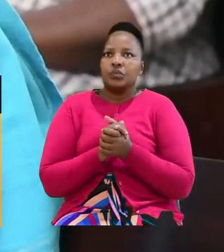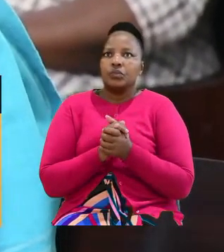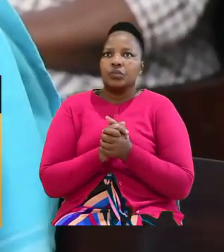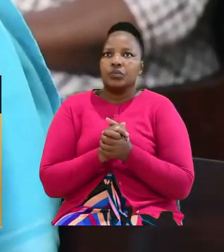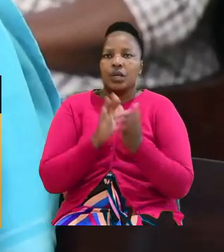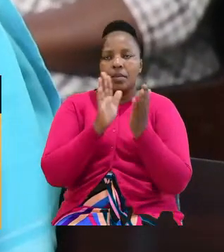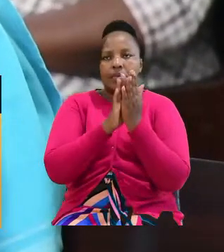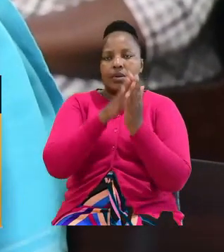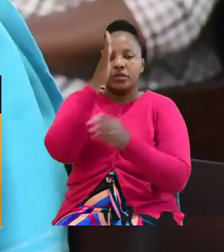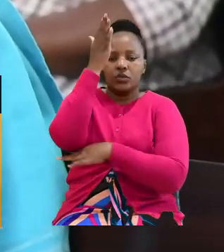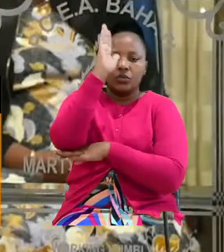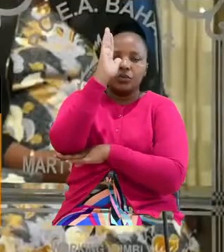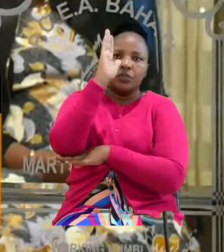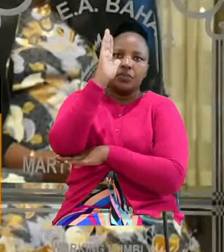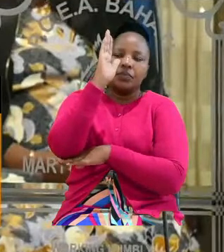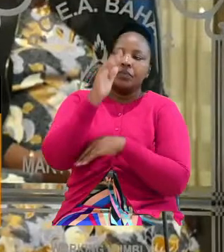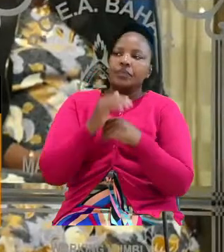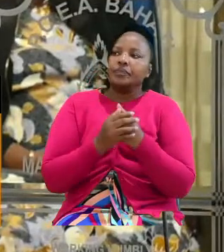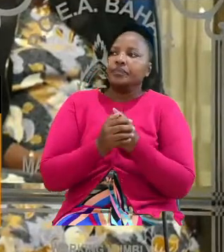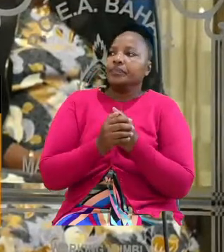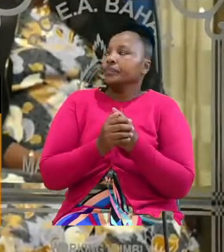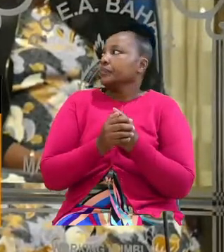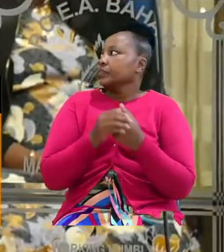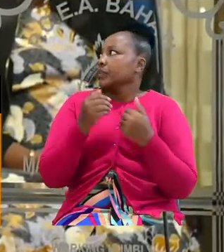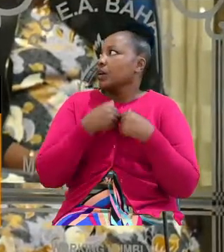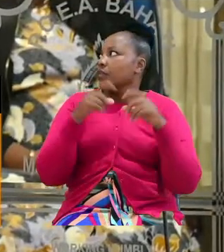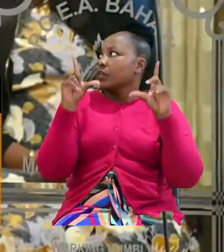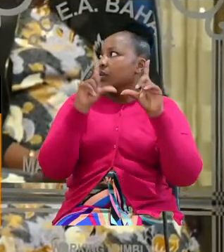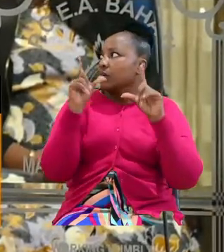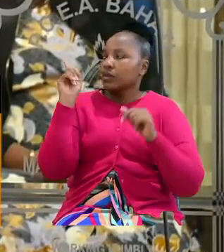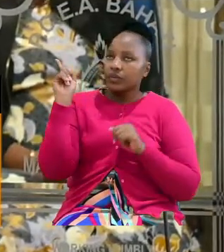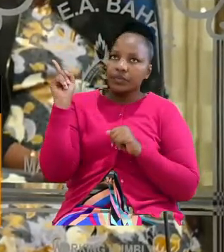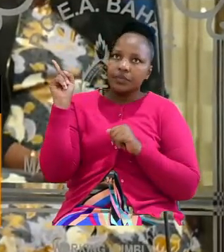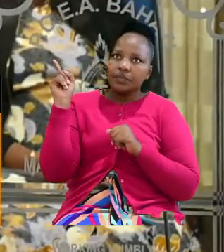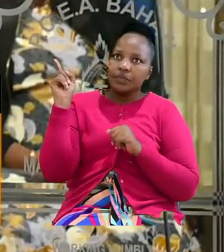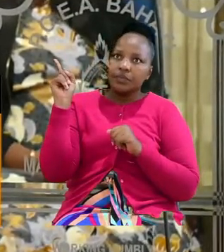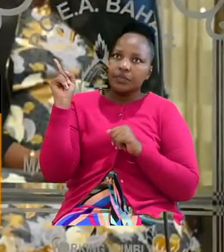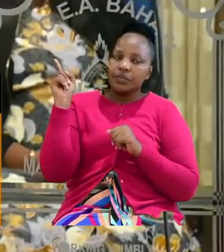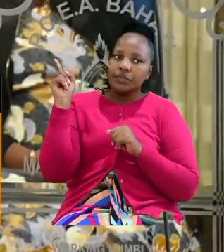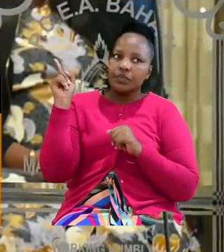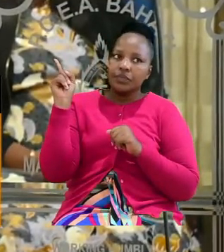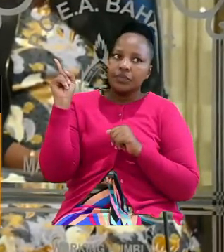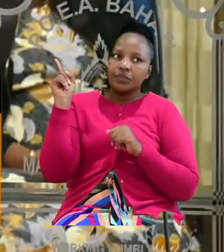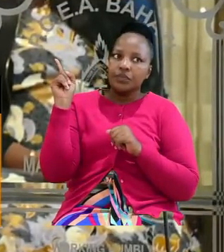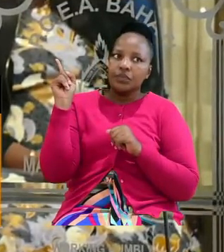Praise God, church. We have a card here from Scholastica,